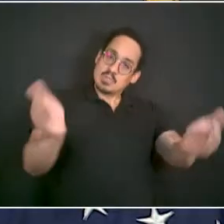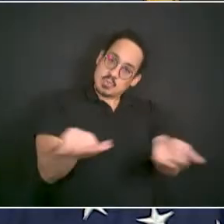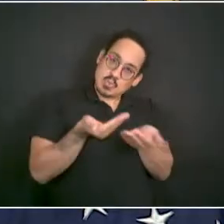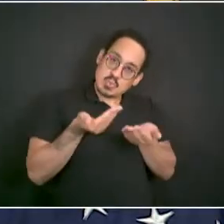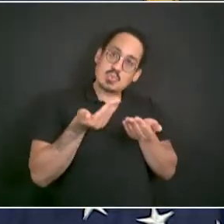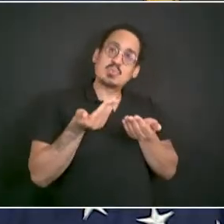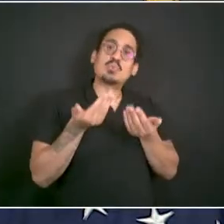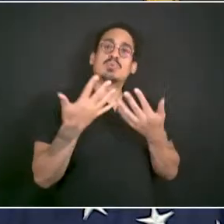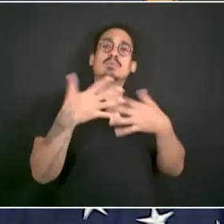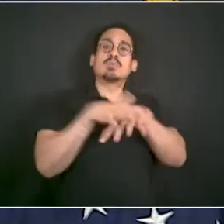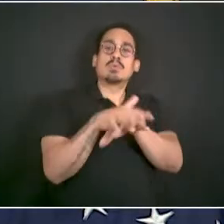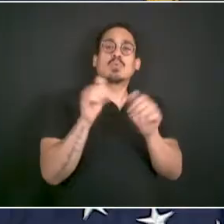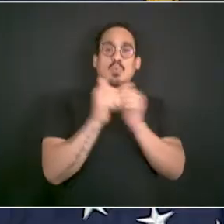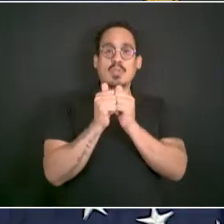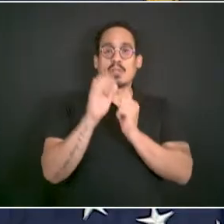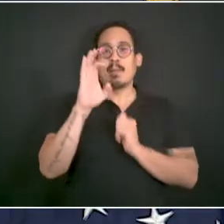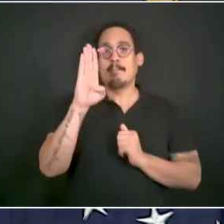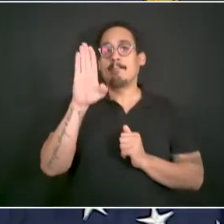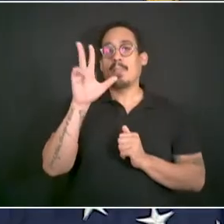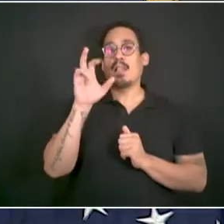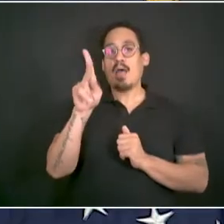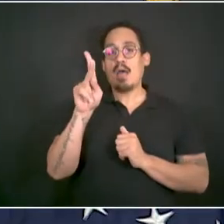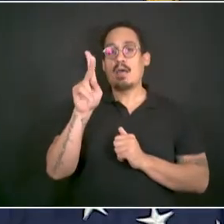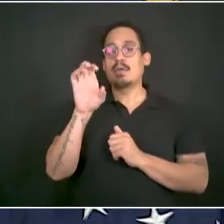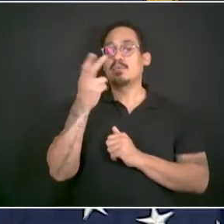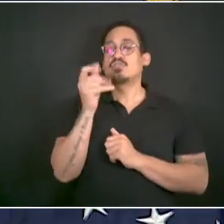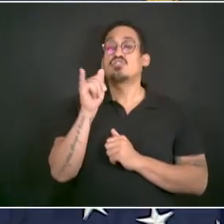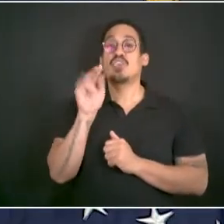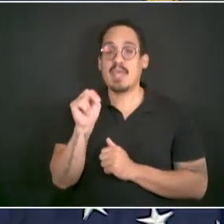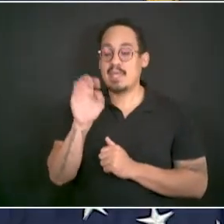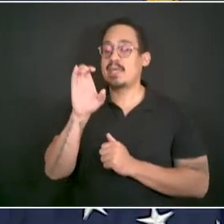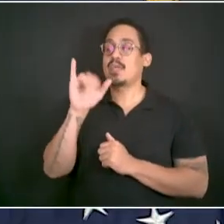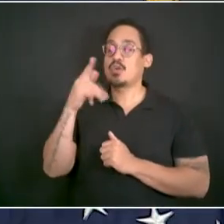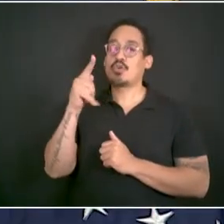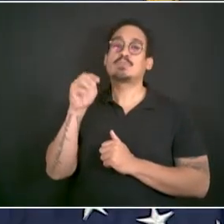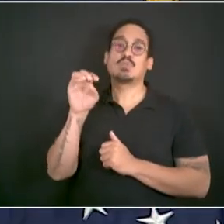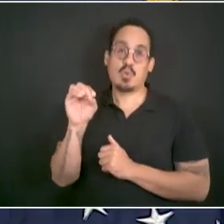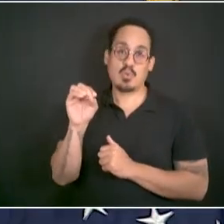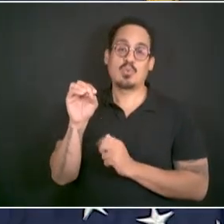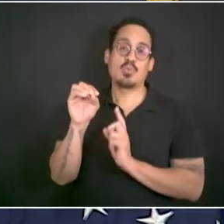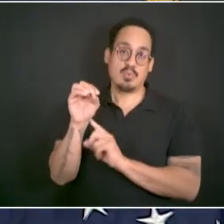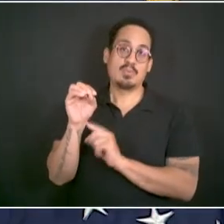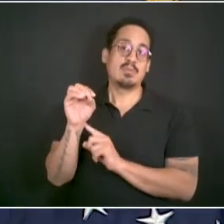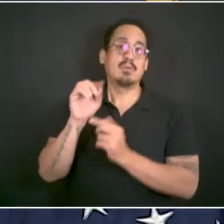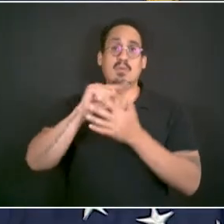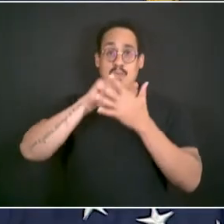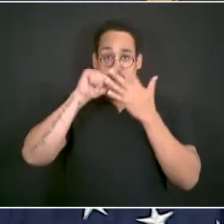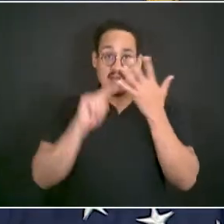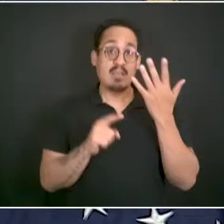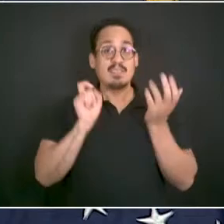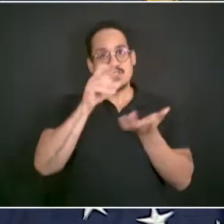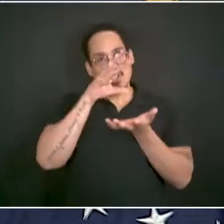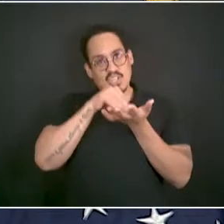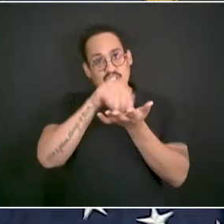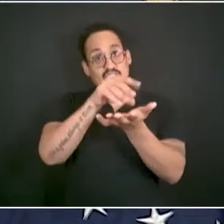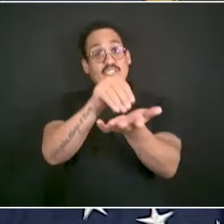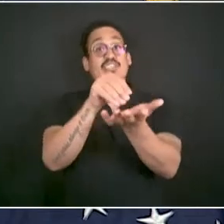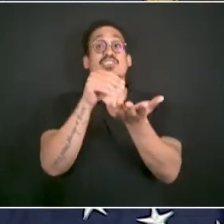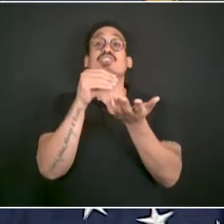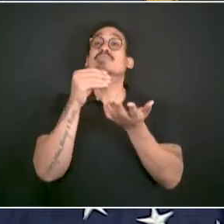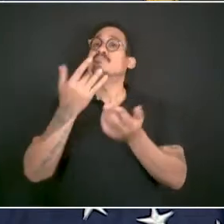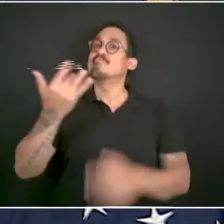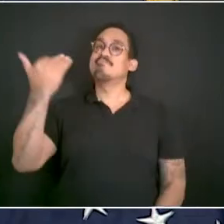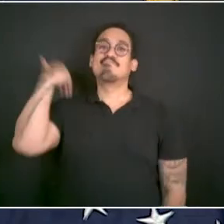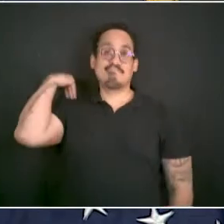crypto. And I think our young people learning it early. Crypto is here. It is going to be here for